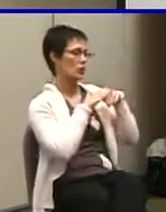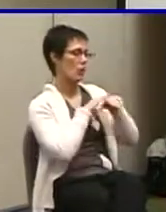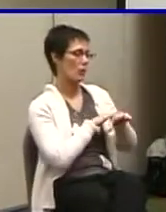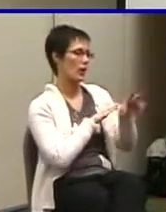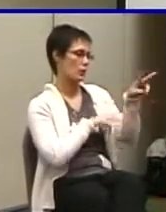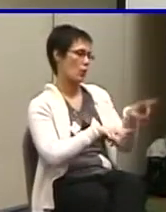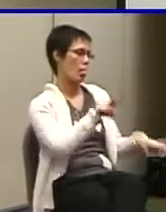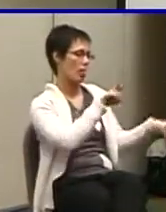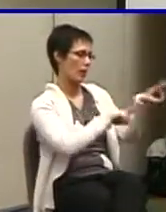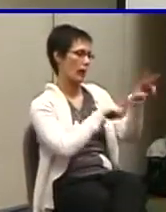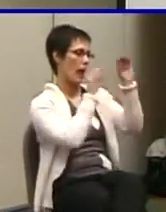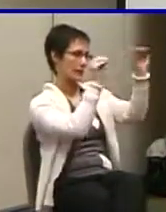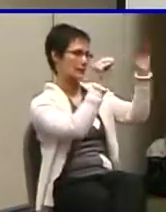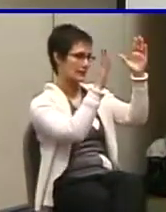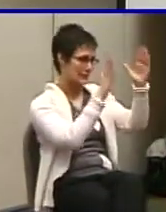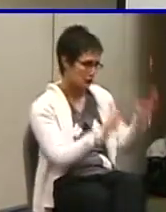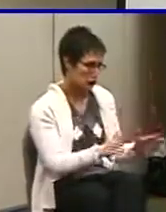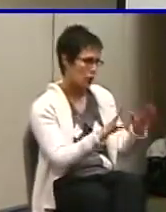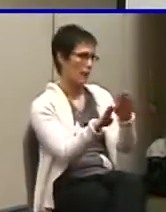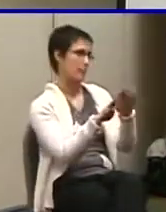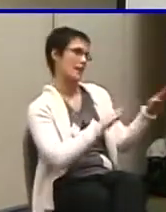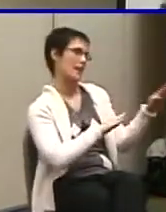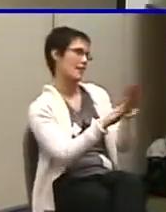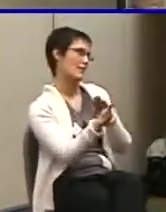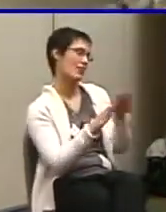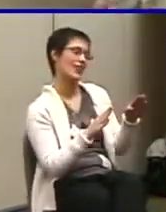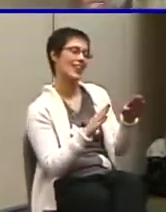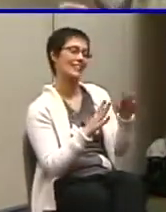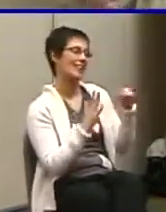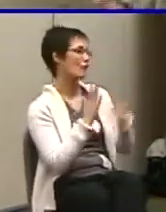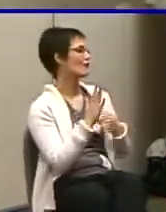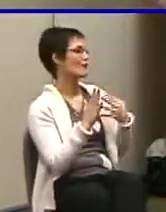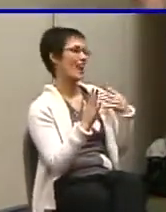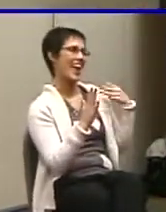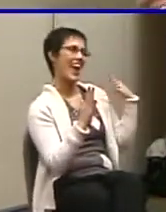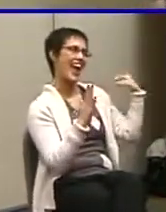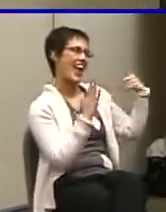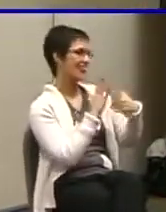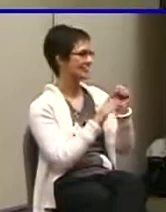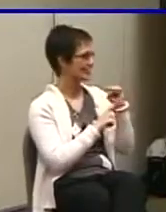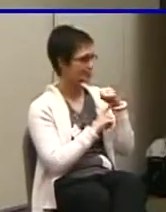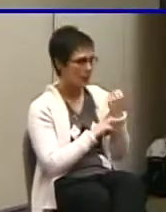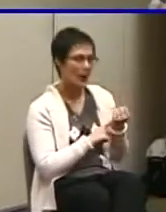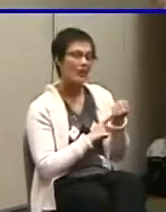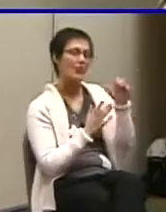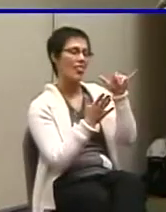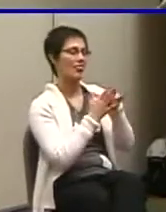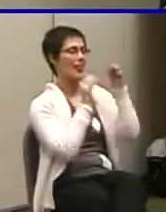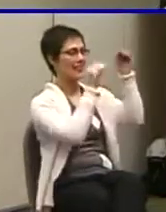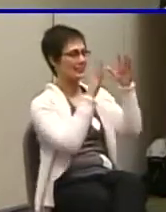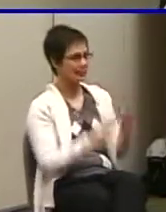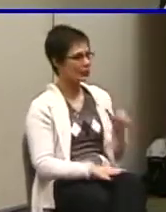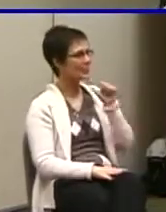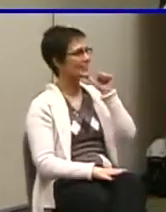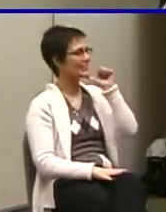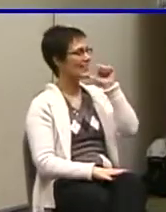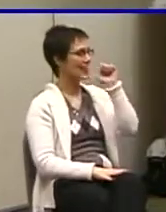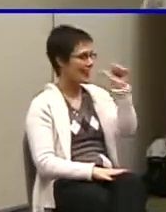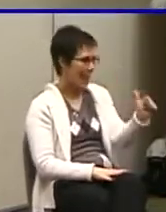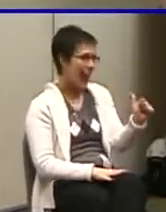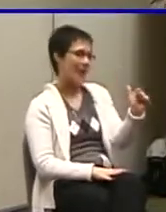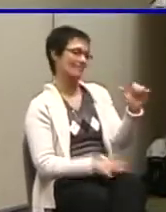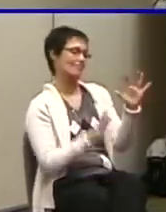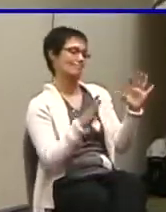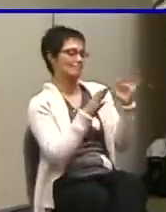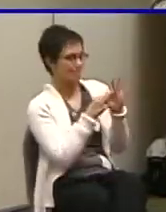behavior. Again, it's a rare situation that I don't see the teacher plays a role in the student's behavior. I'm not going